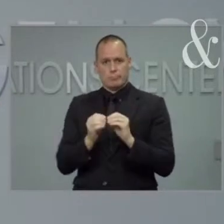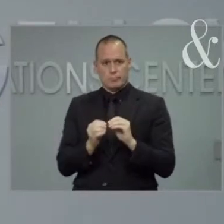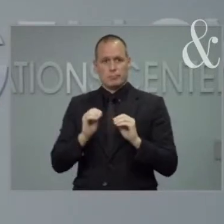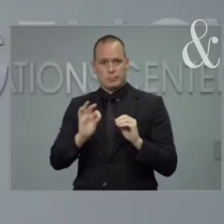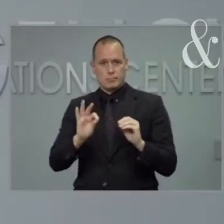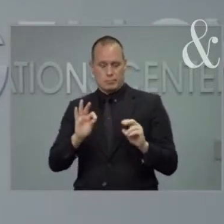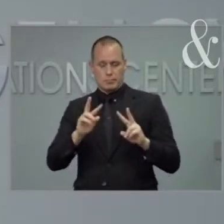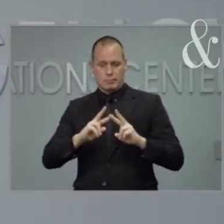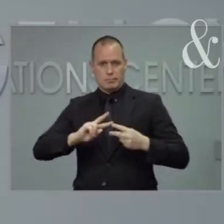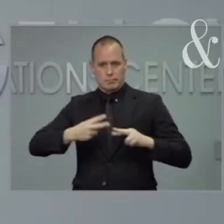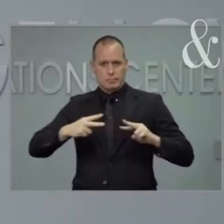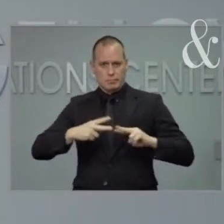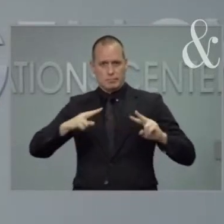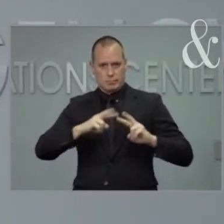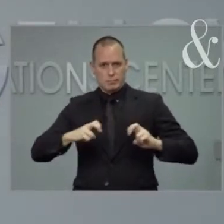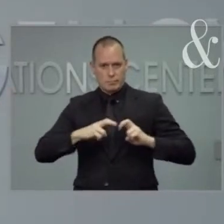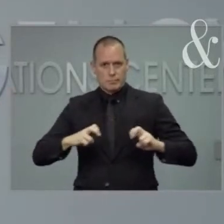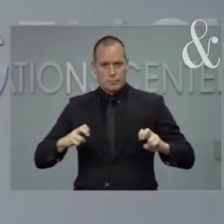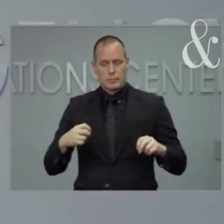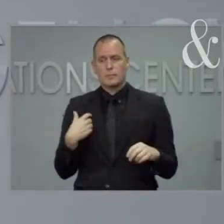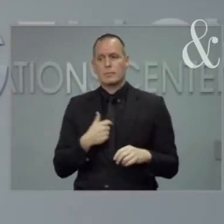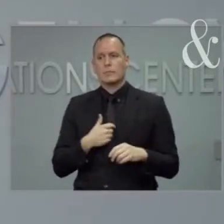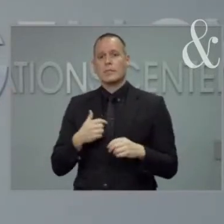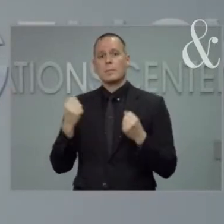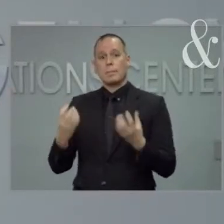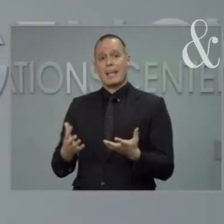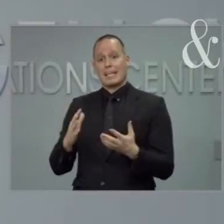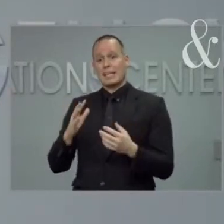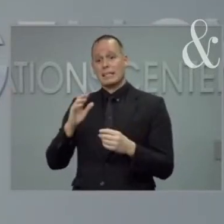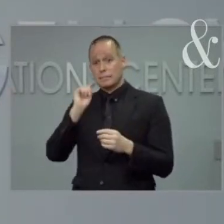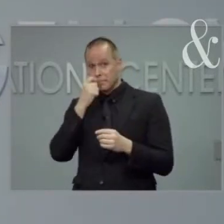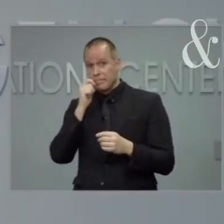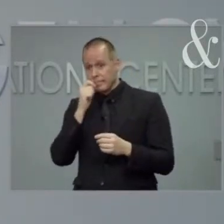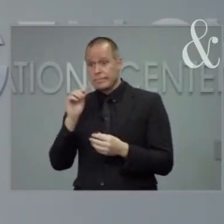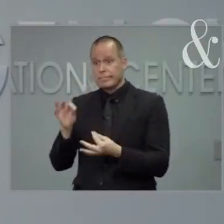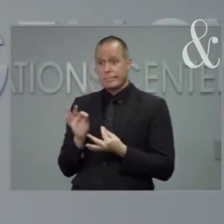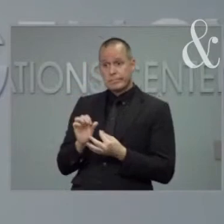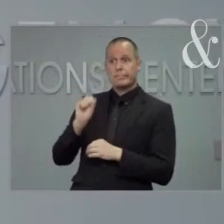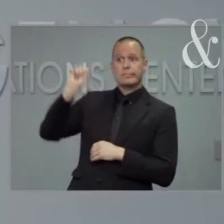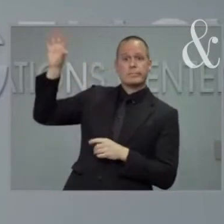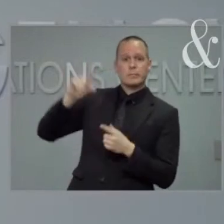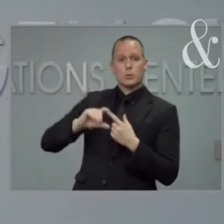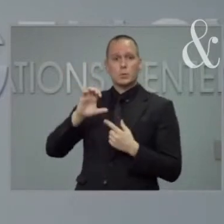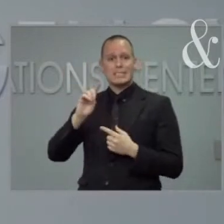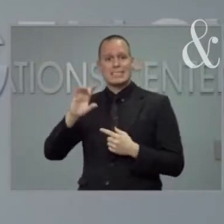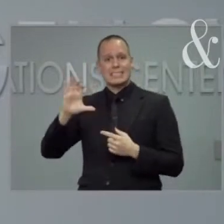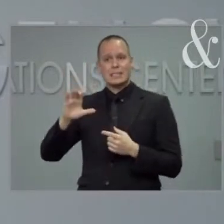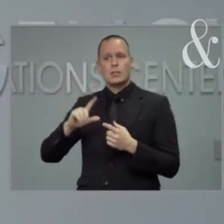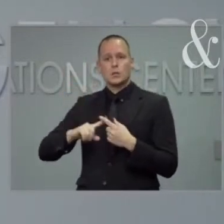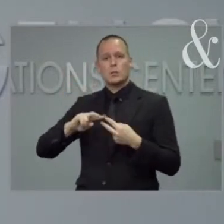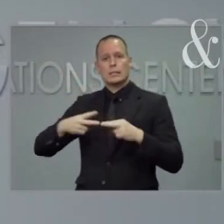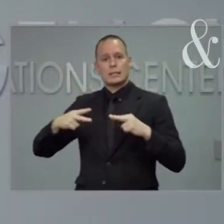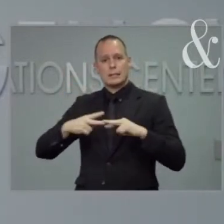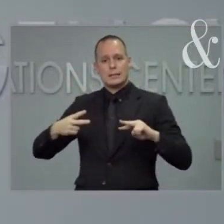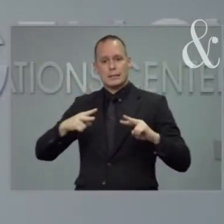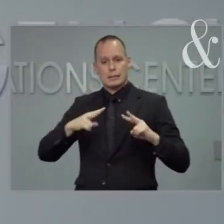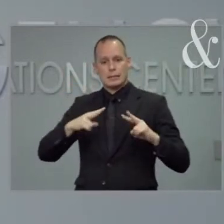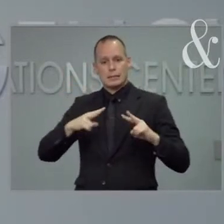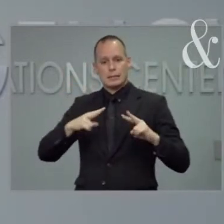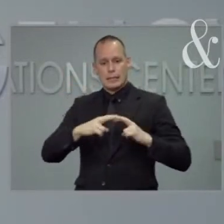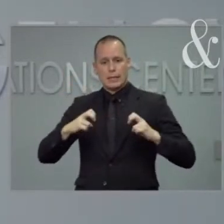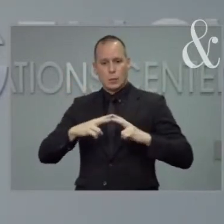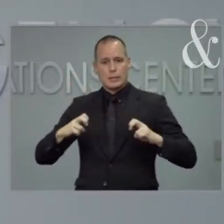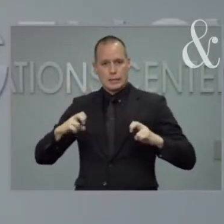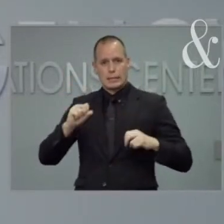up those efforts. We do send a large number of our samples to CDC right now to get sequenced. We know that there's also sequencing going